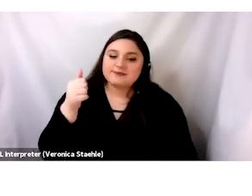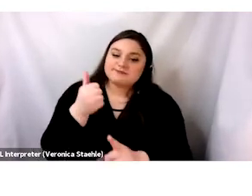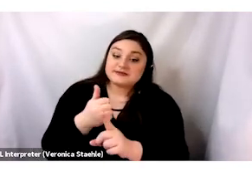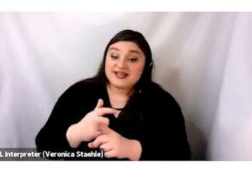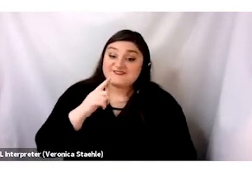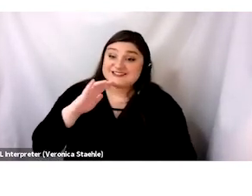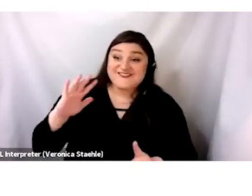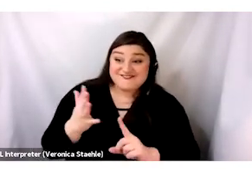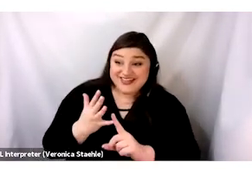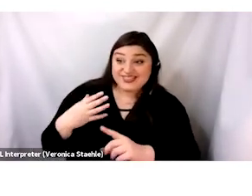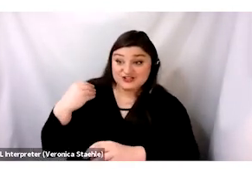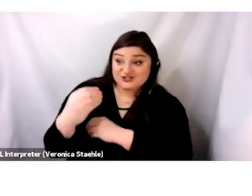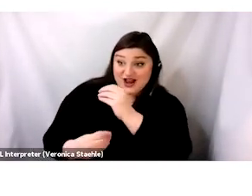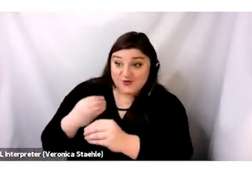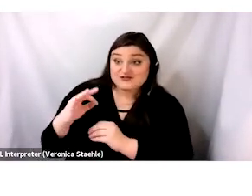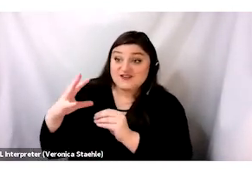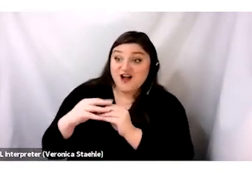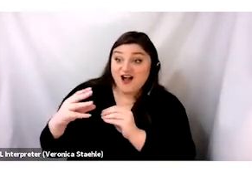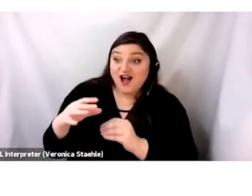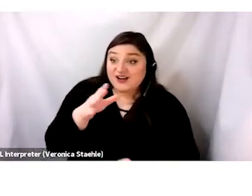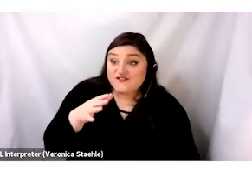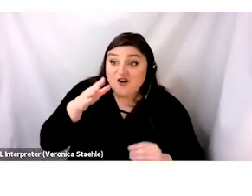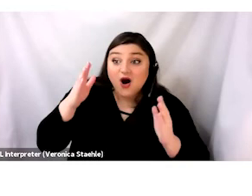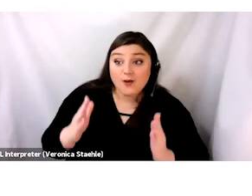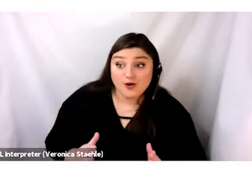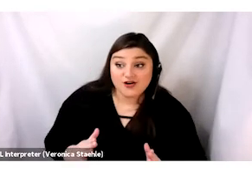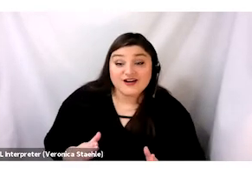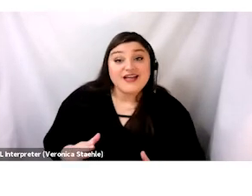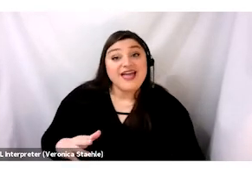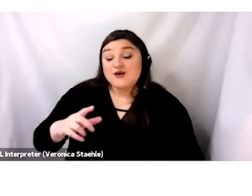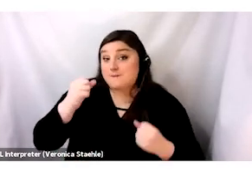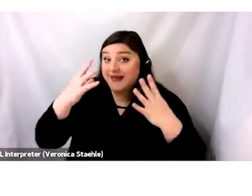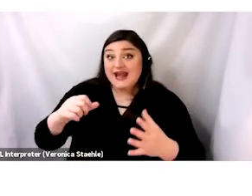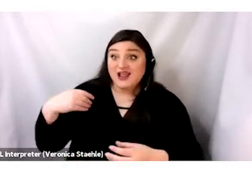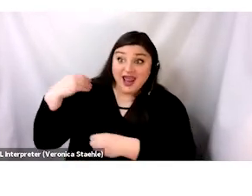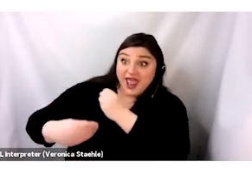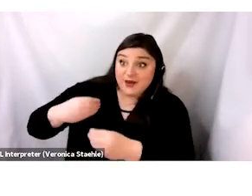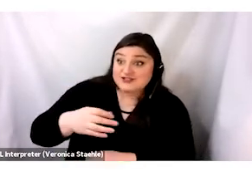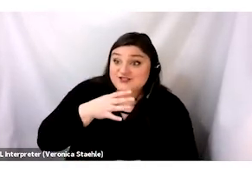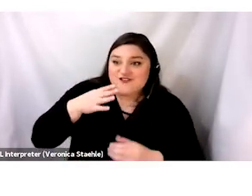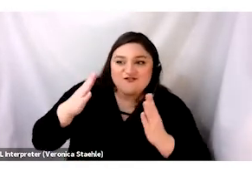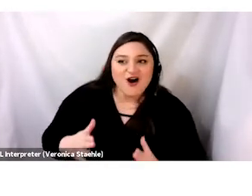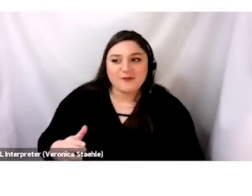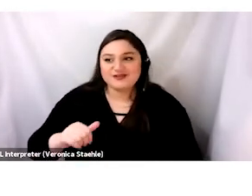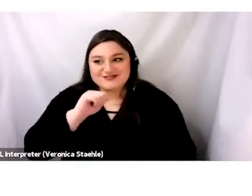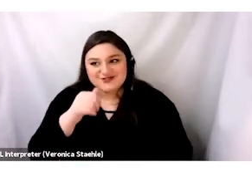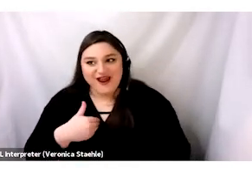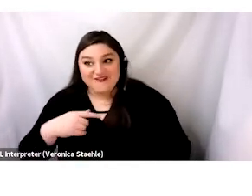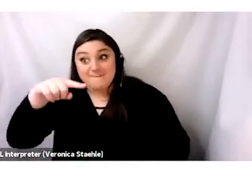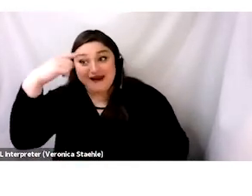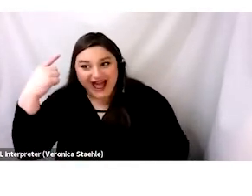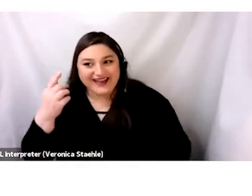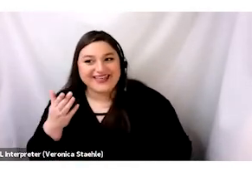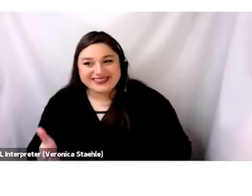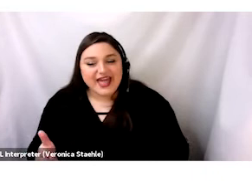are not many, because through exclusion and lack of getting government grants, it's very hard and has been